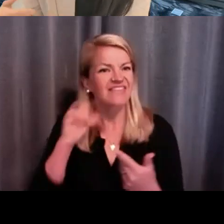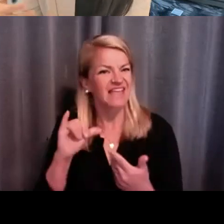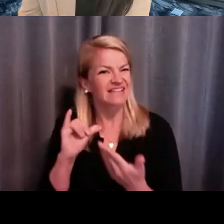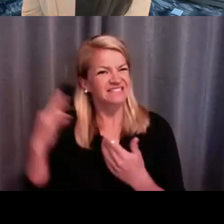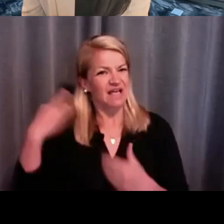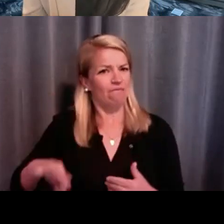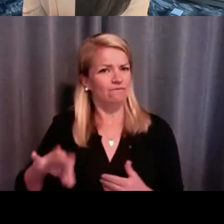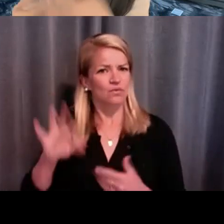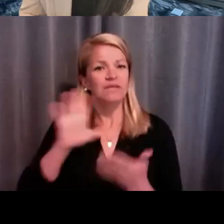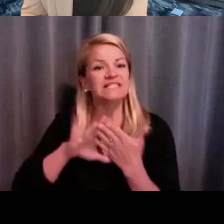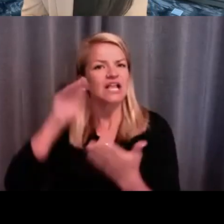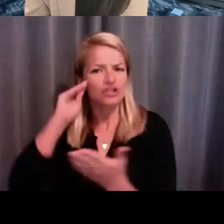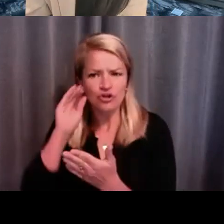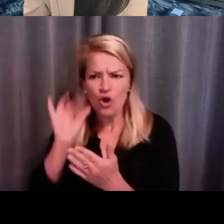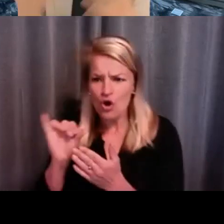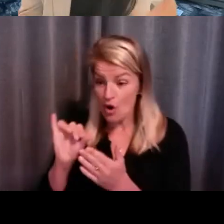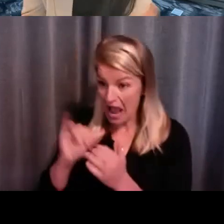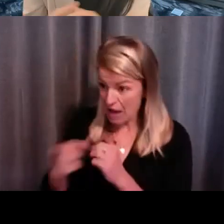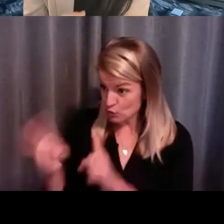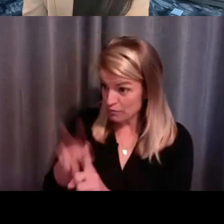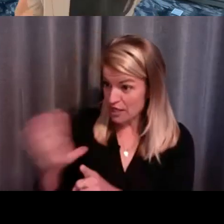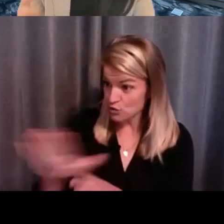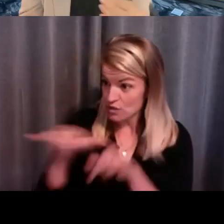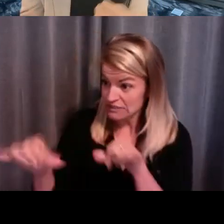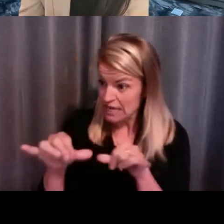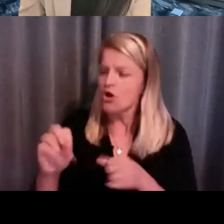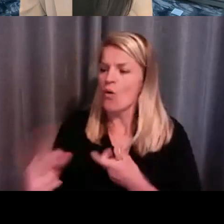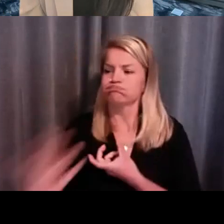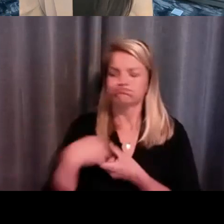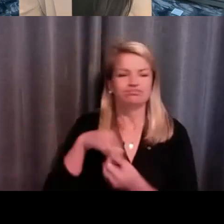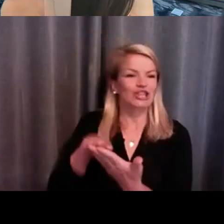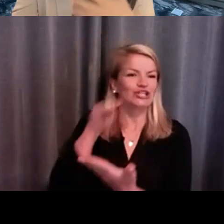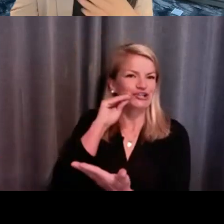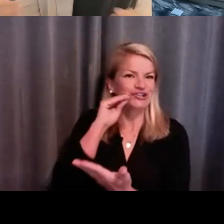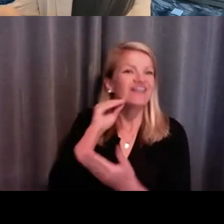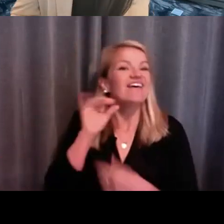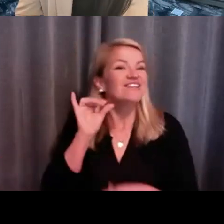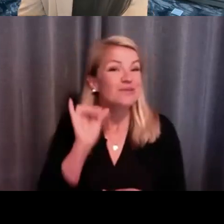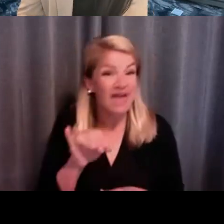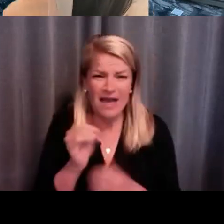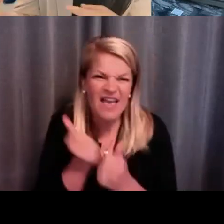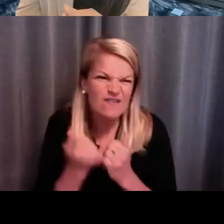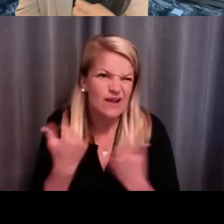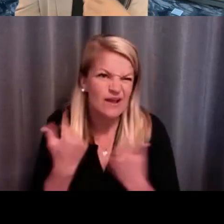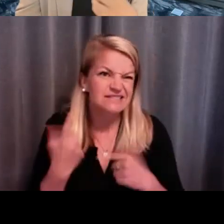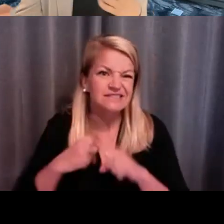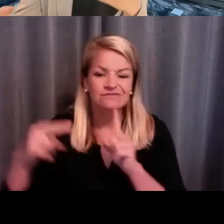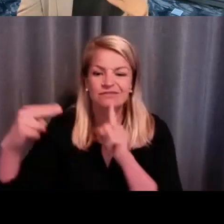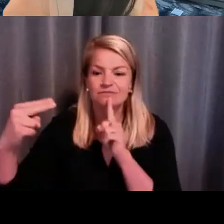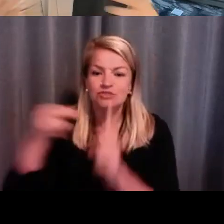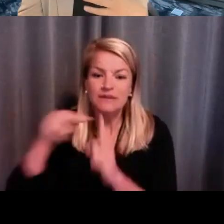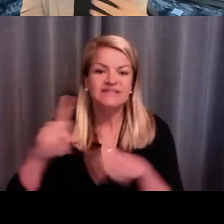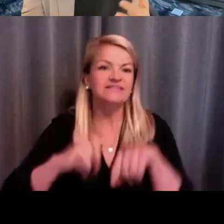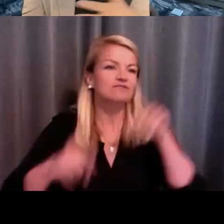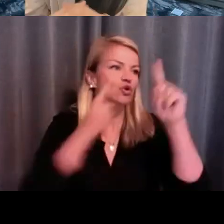been applying the minimum standards through their work. And obviously, because every person has slightly different kind of goals and their